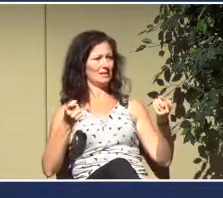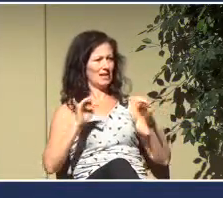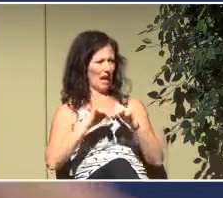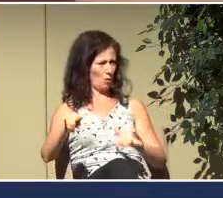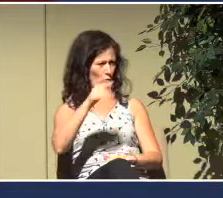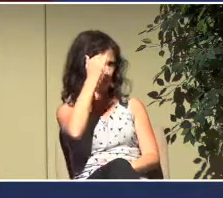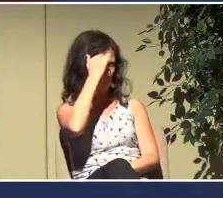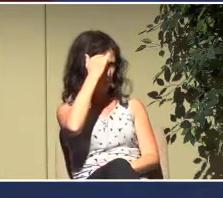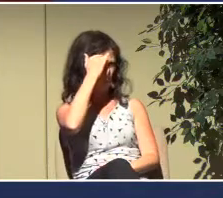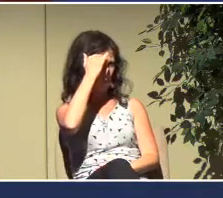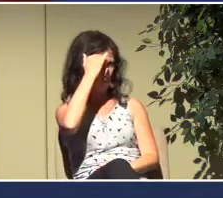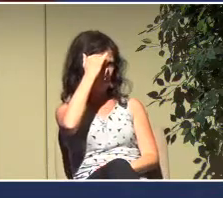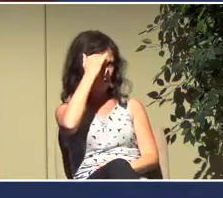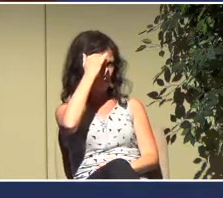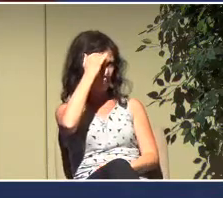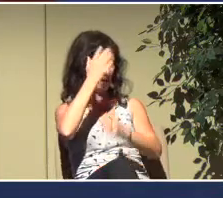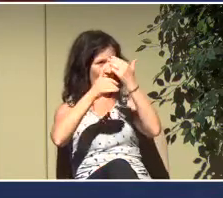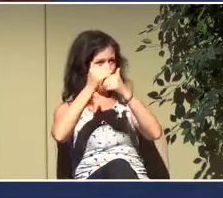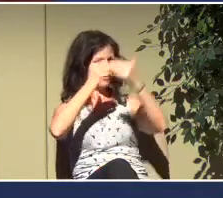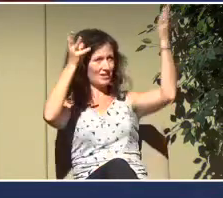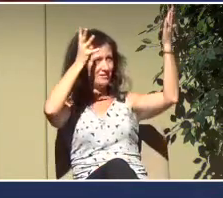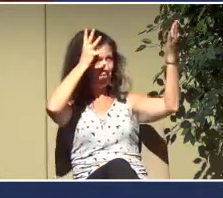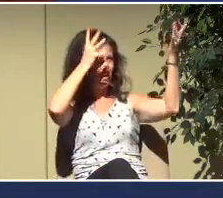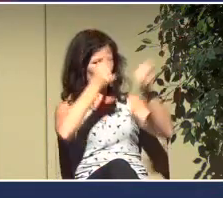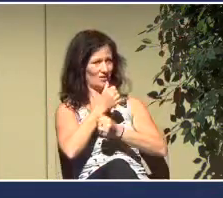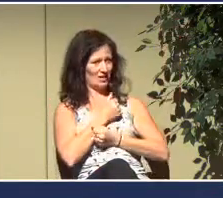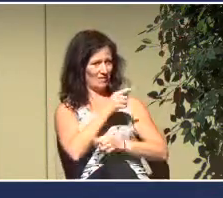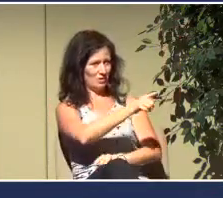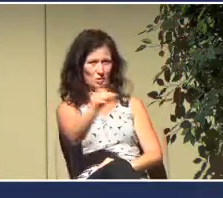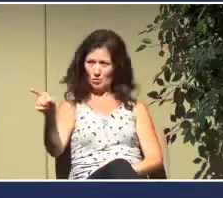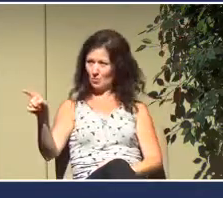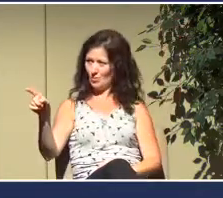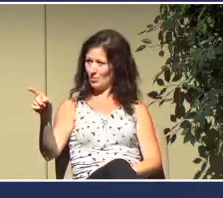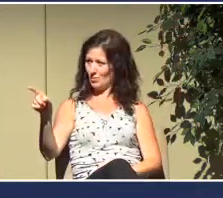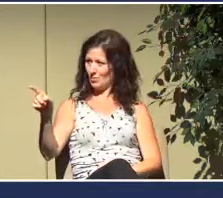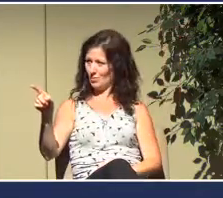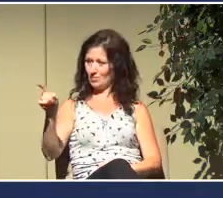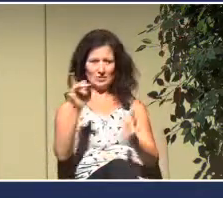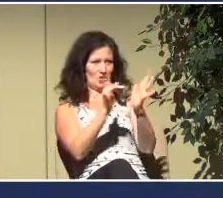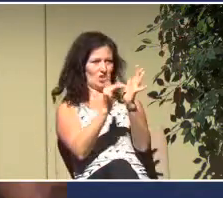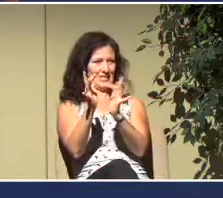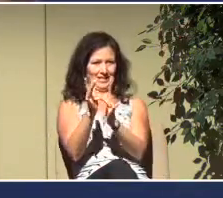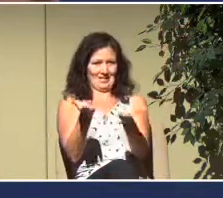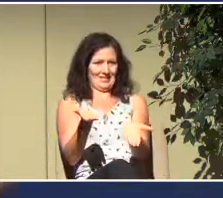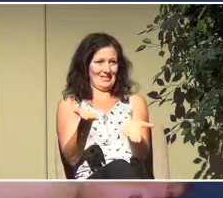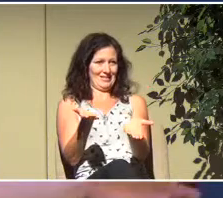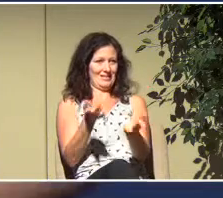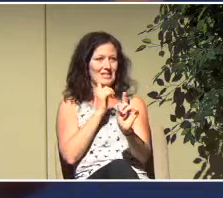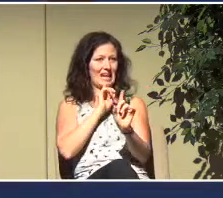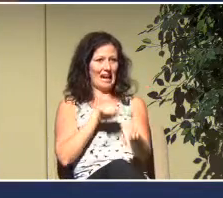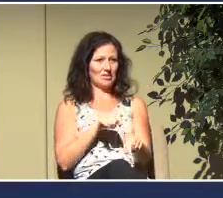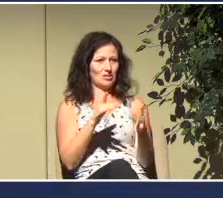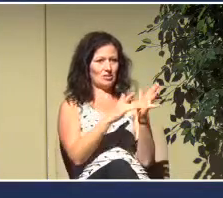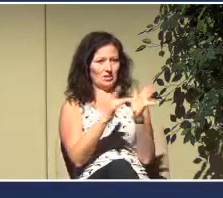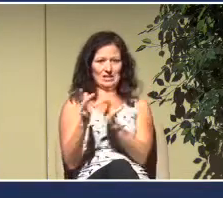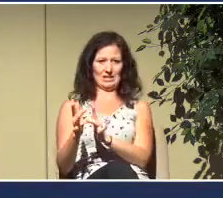loves you? Jesus. Slam dunk, case closed. There's no further discussion needed,